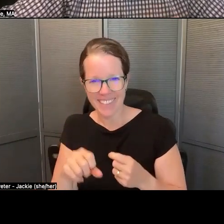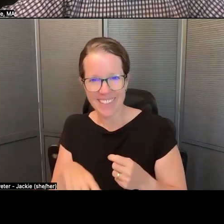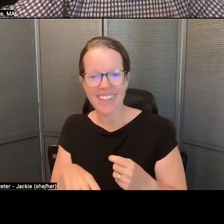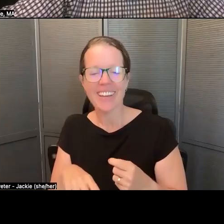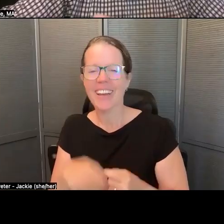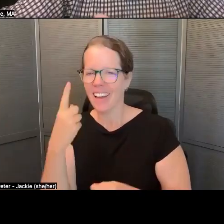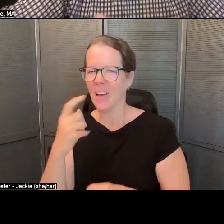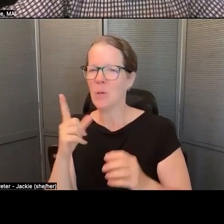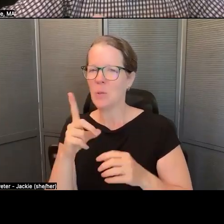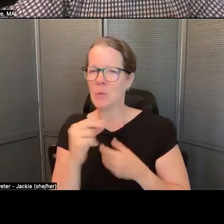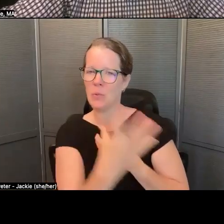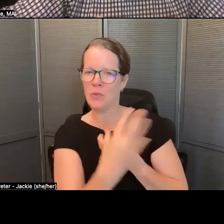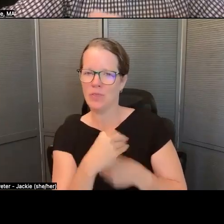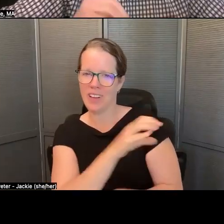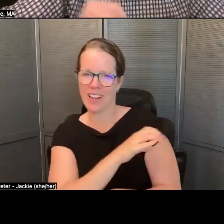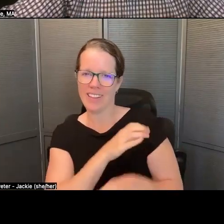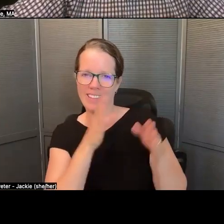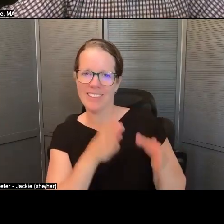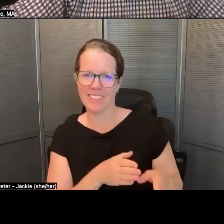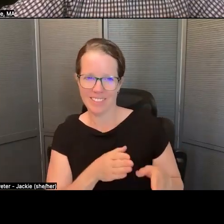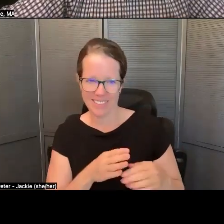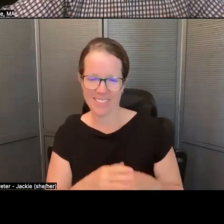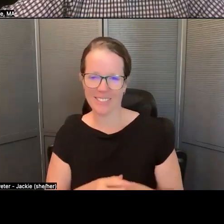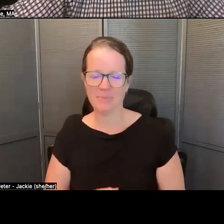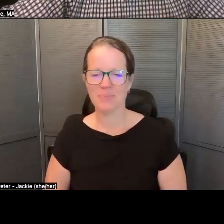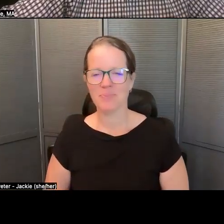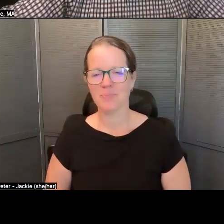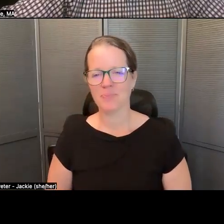This interested as well. This